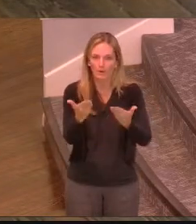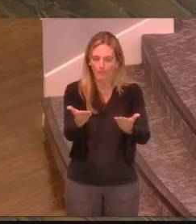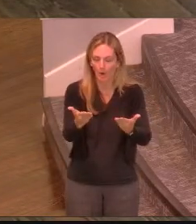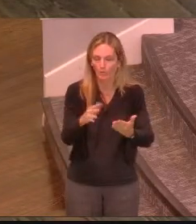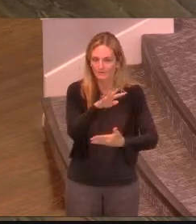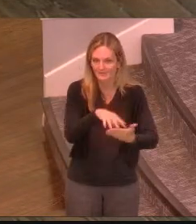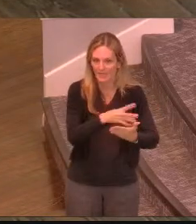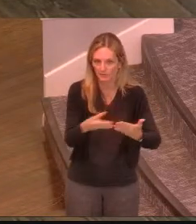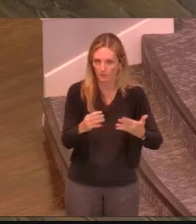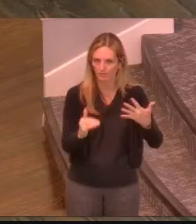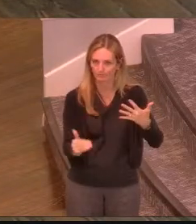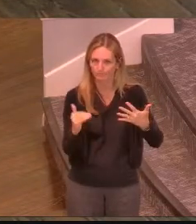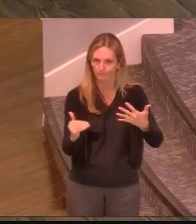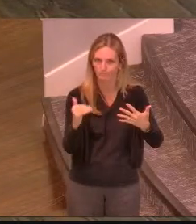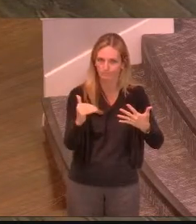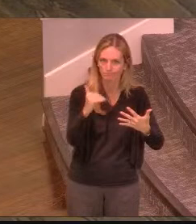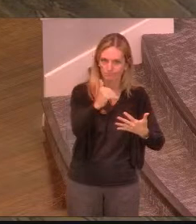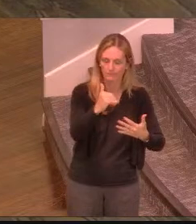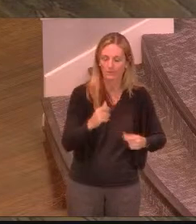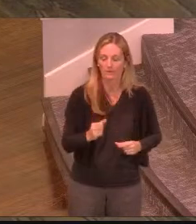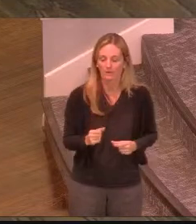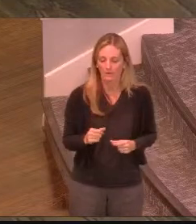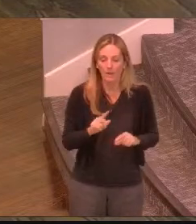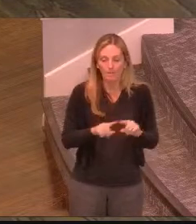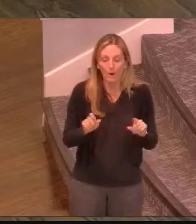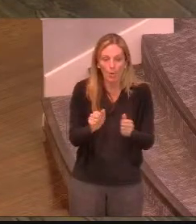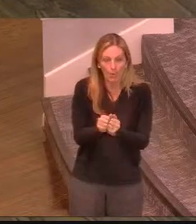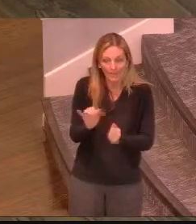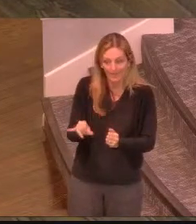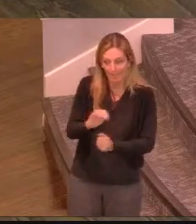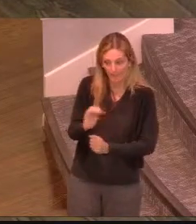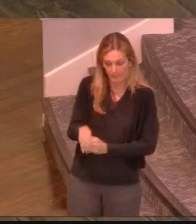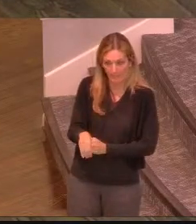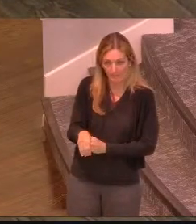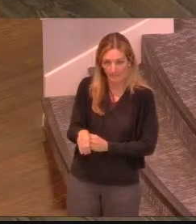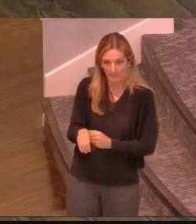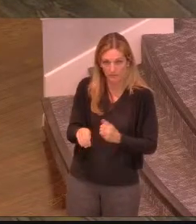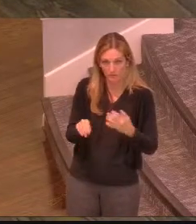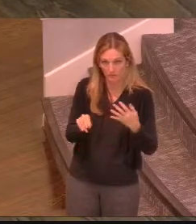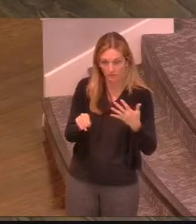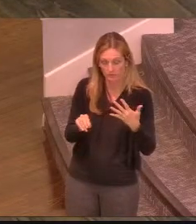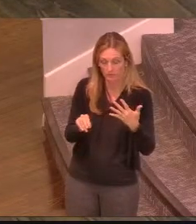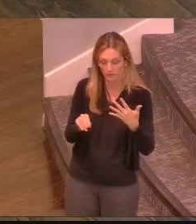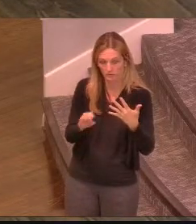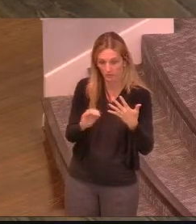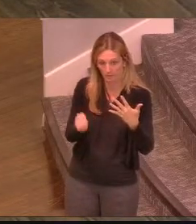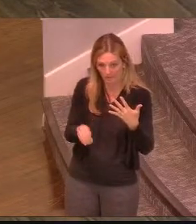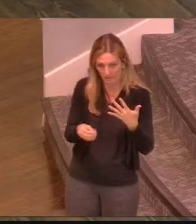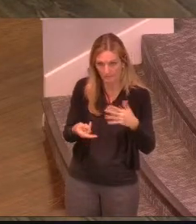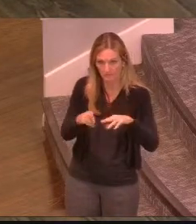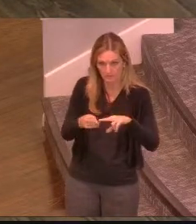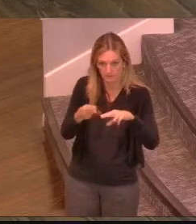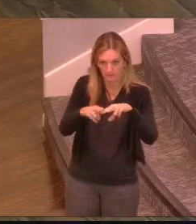But that is something that, with that percentage increase that we are looking to